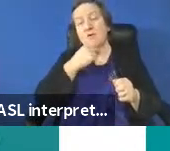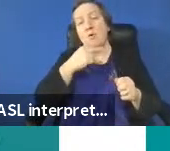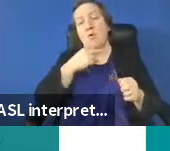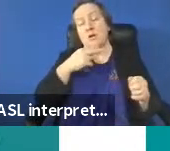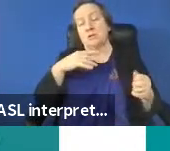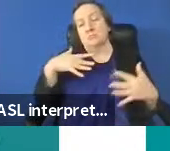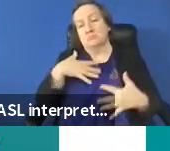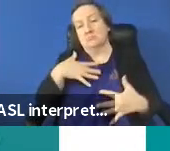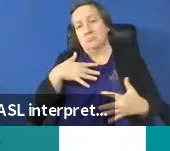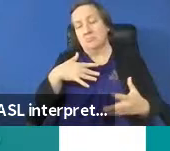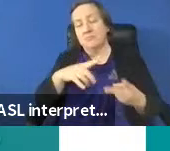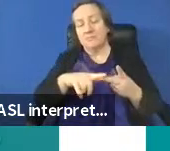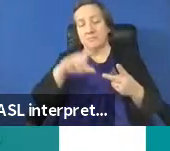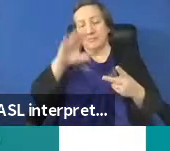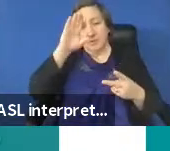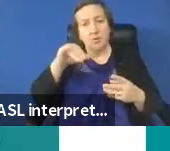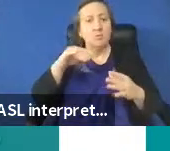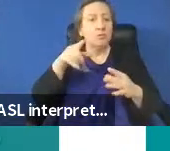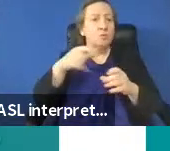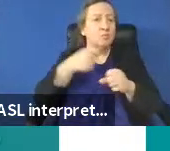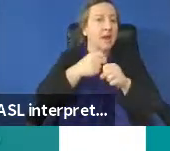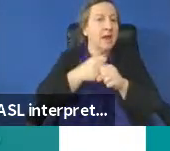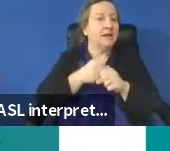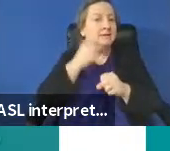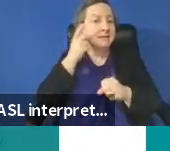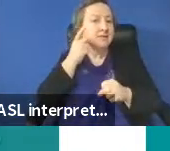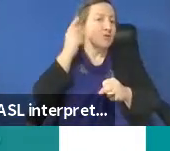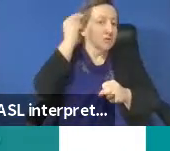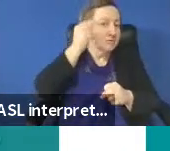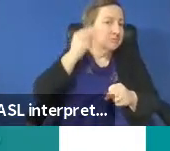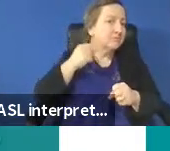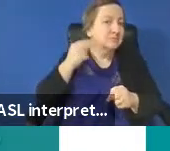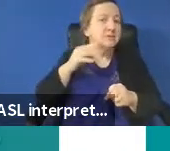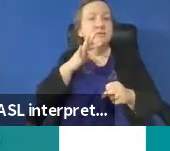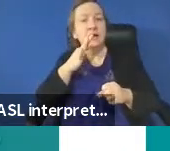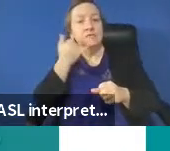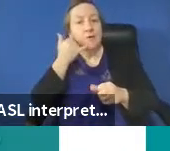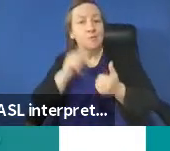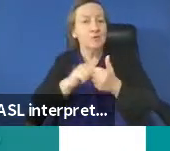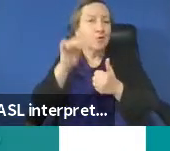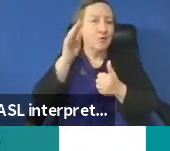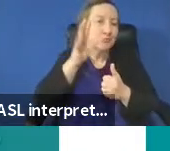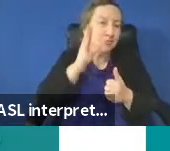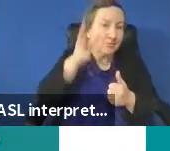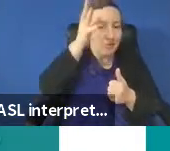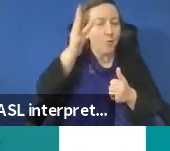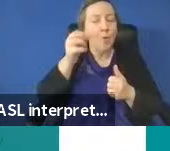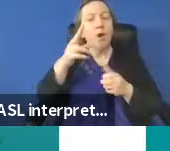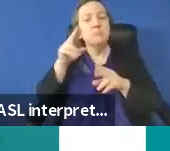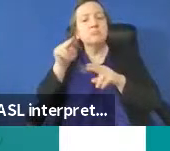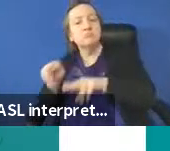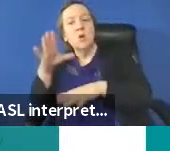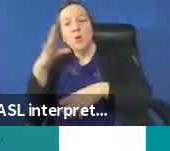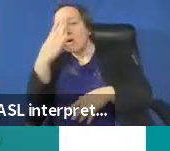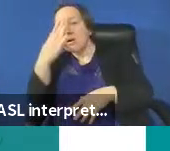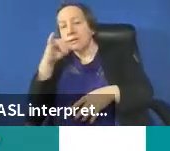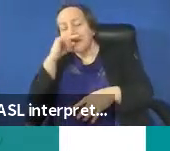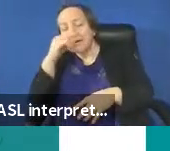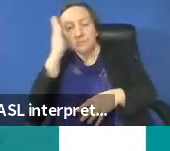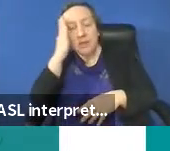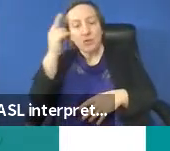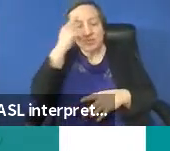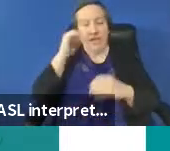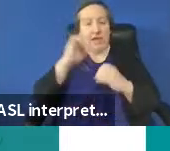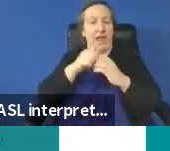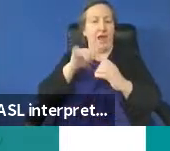that as you make dinner for your nieces and nephews, you talk on the phone with your grandkids, or you tuck your own kids into bed tonight, you think about the impact that